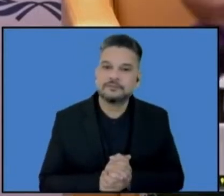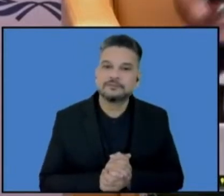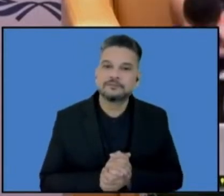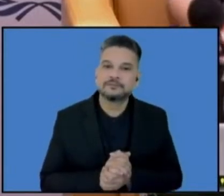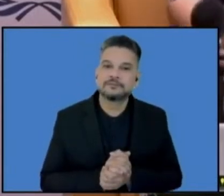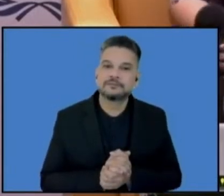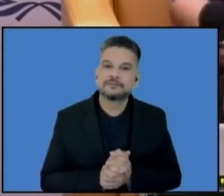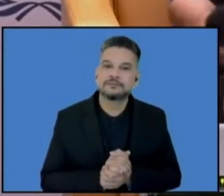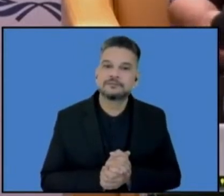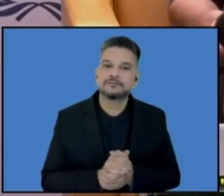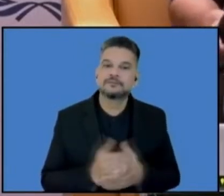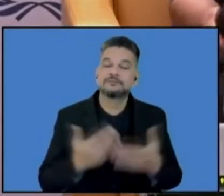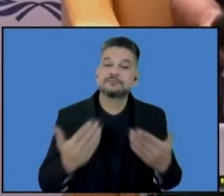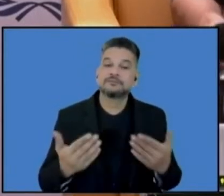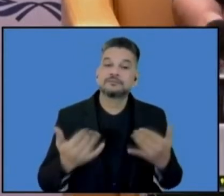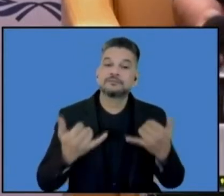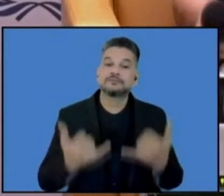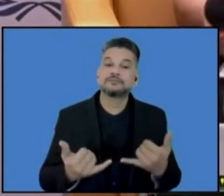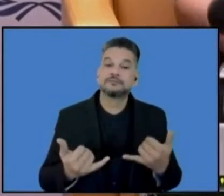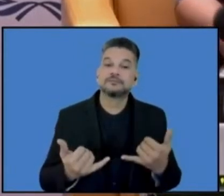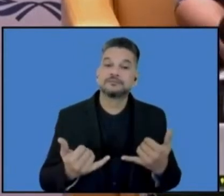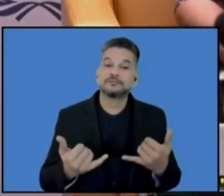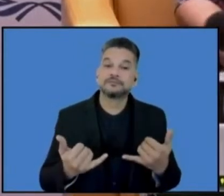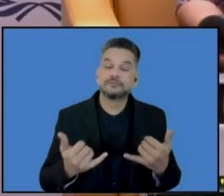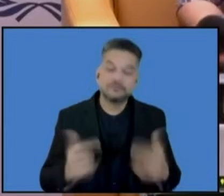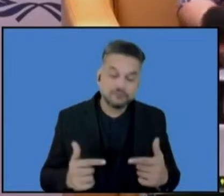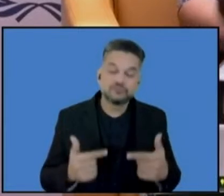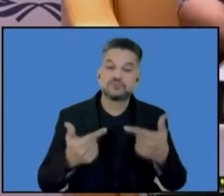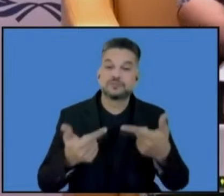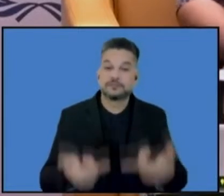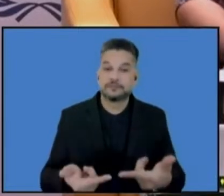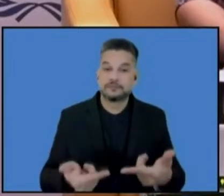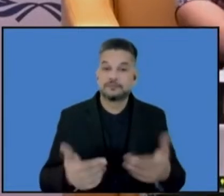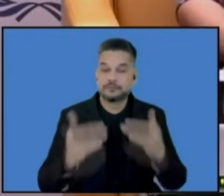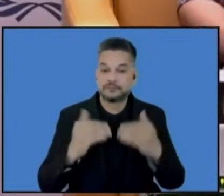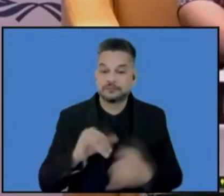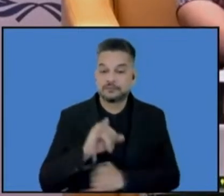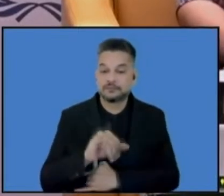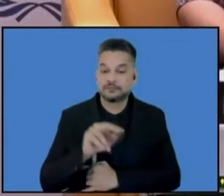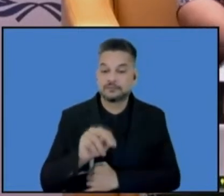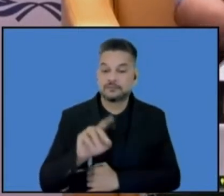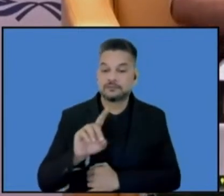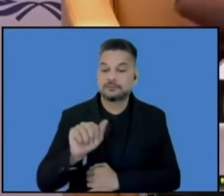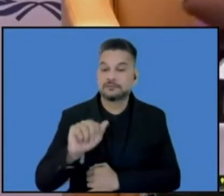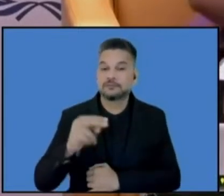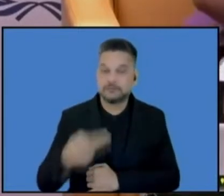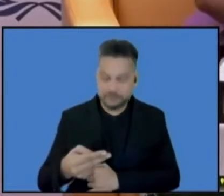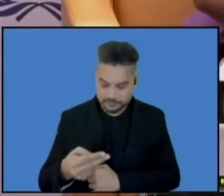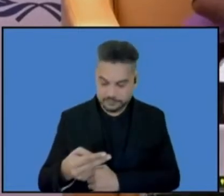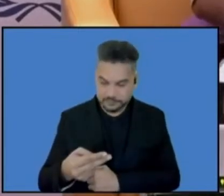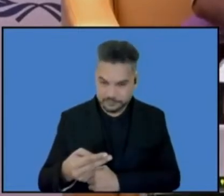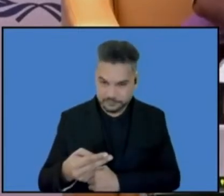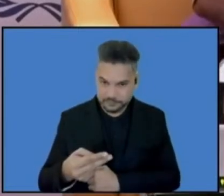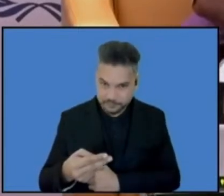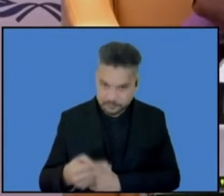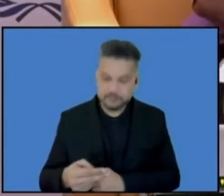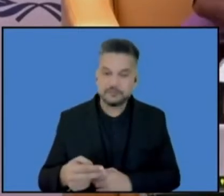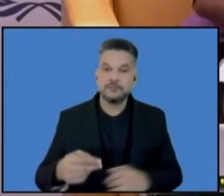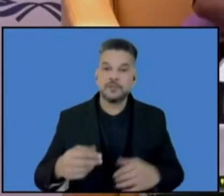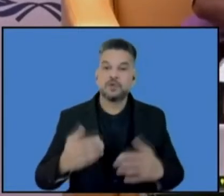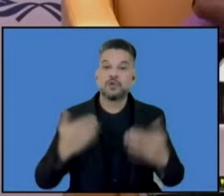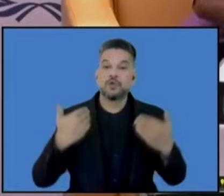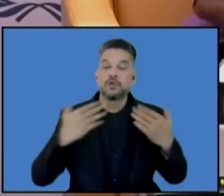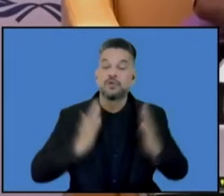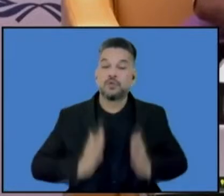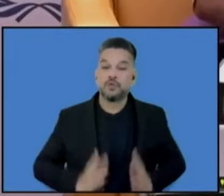Distinguished delegates, allow me to turn to our colleague Ms. Inda Nuria Savitri, Director of Human Rights and Humanitarian Affairs in the Ministry of